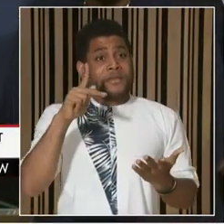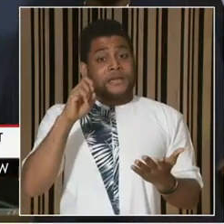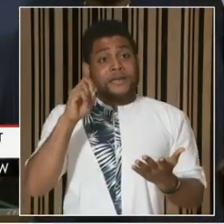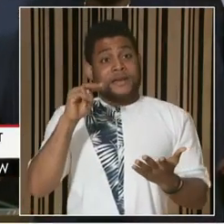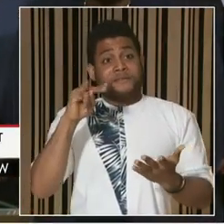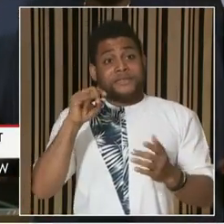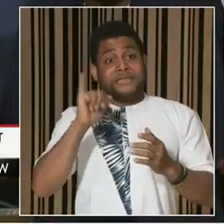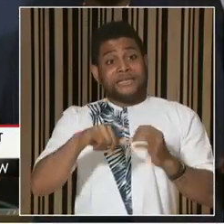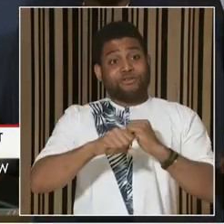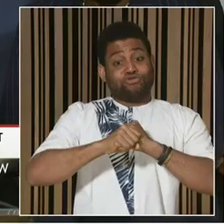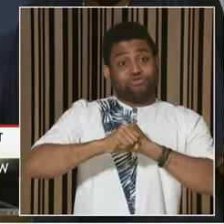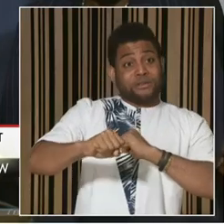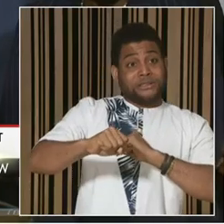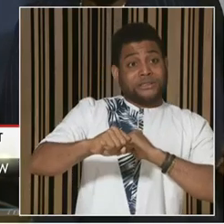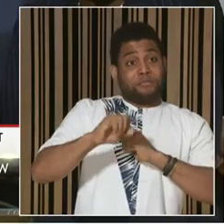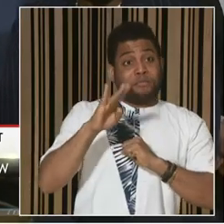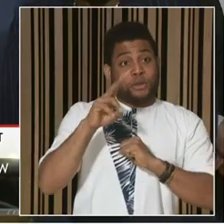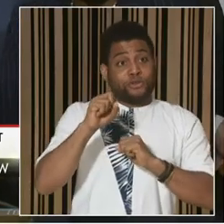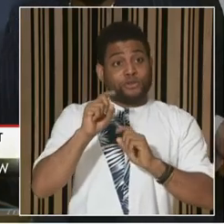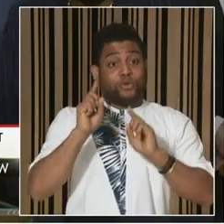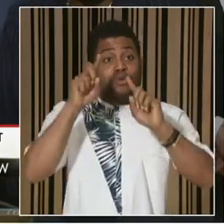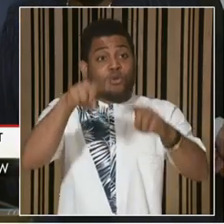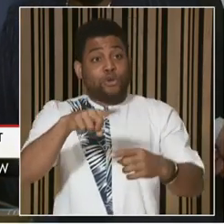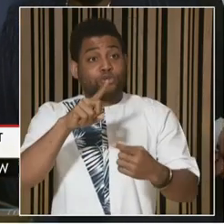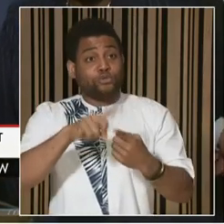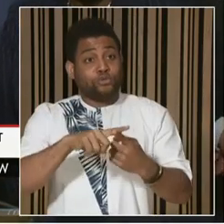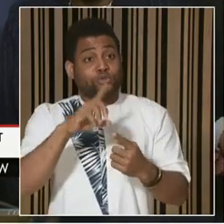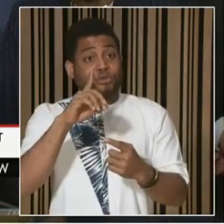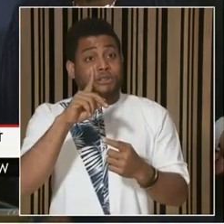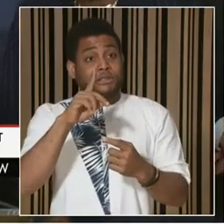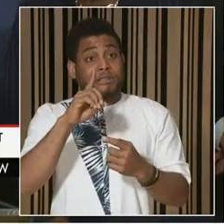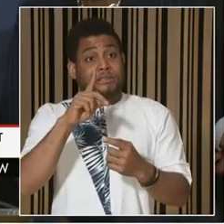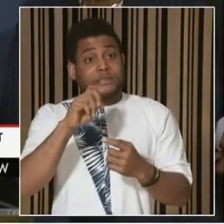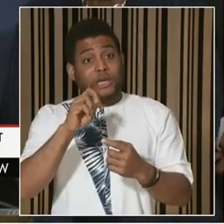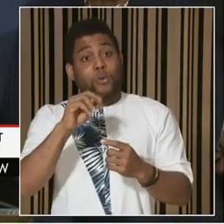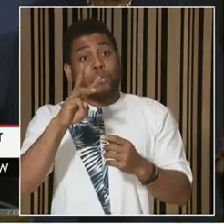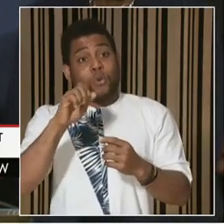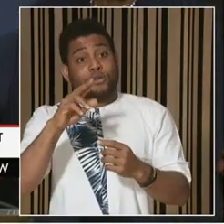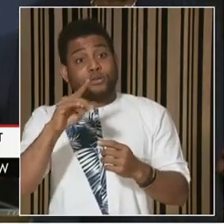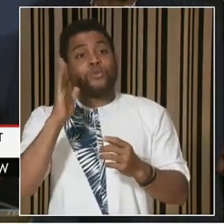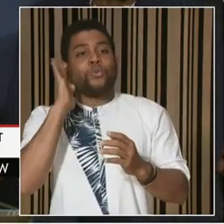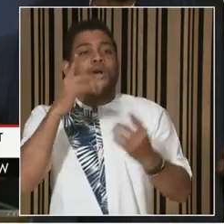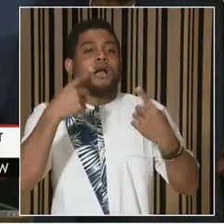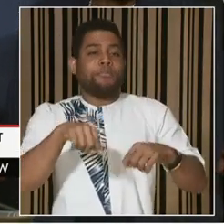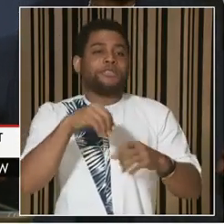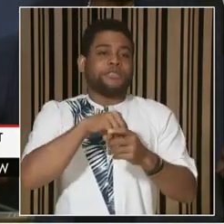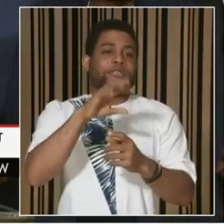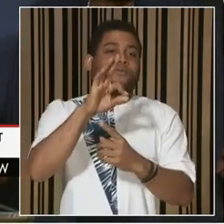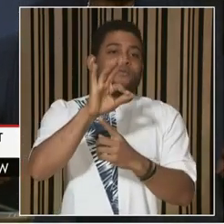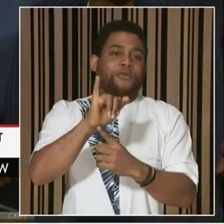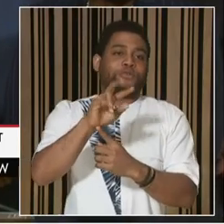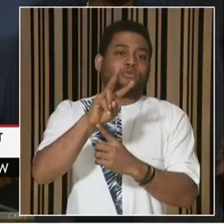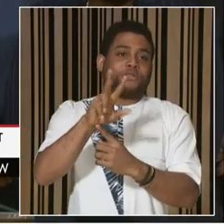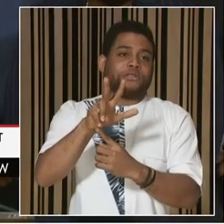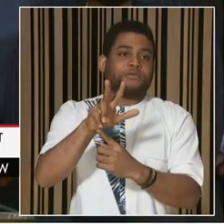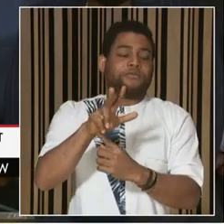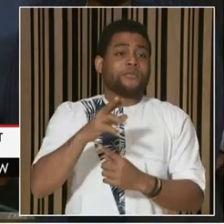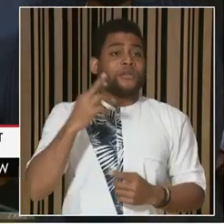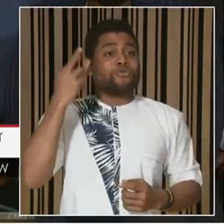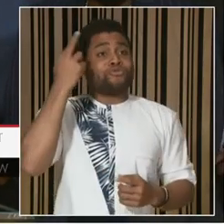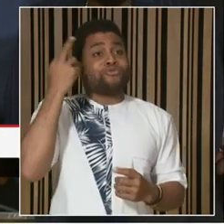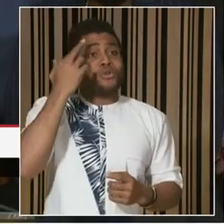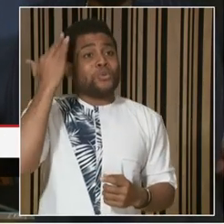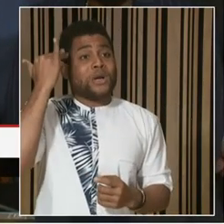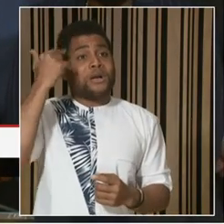in the latter half of fiscal year 23. There's the reason for the timing is there's a global supply chain